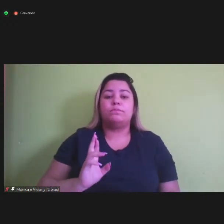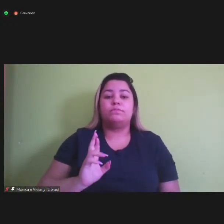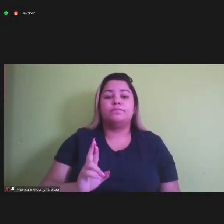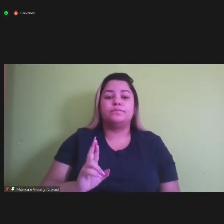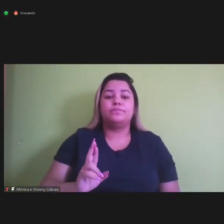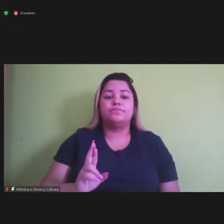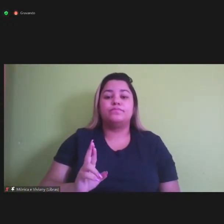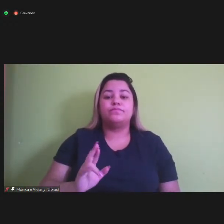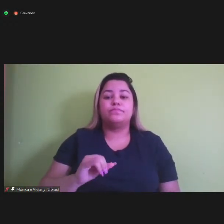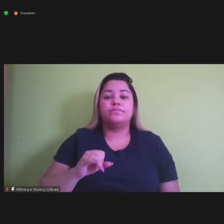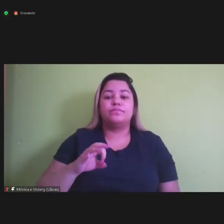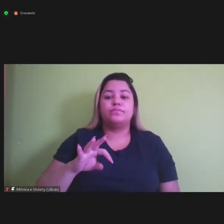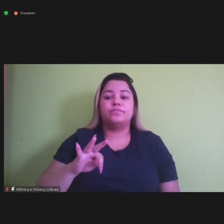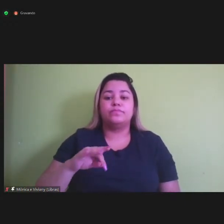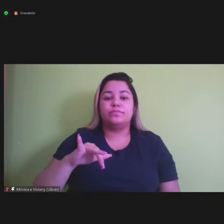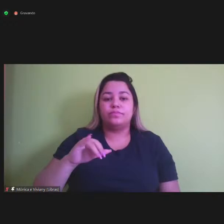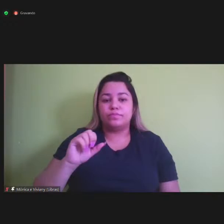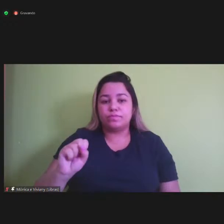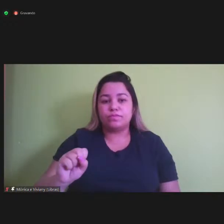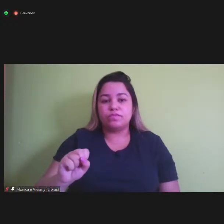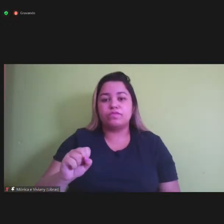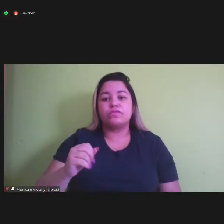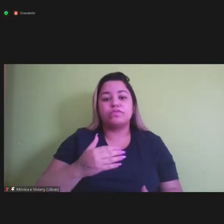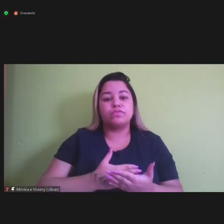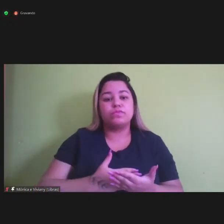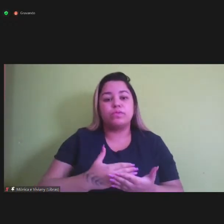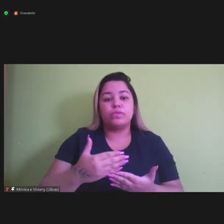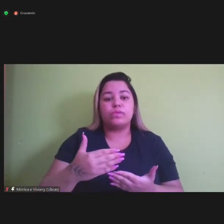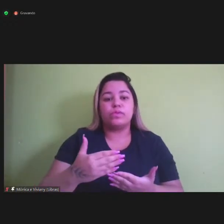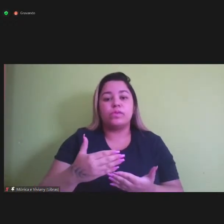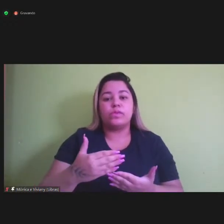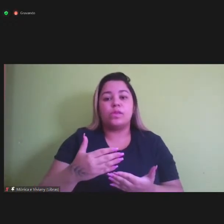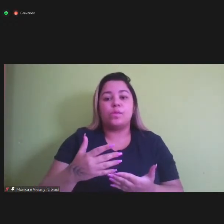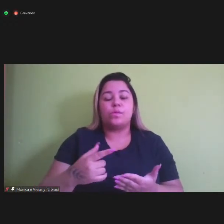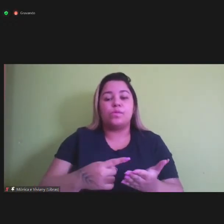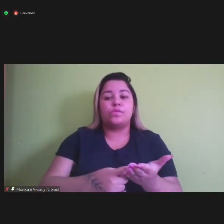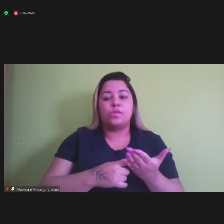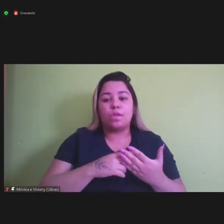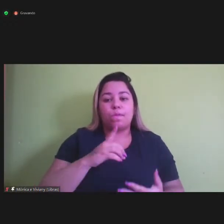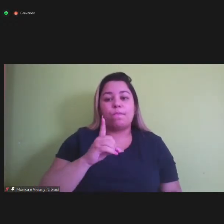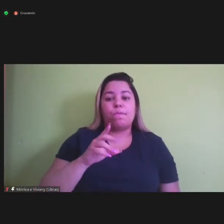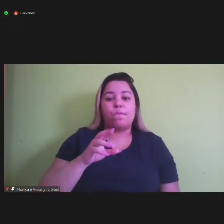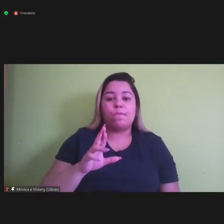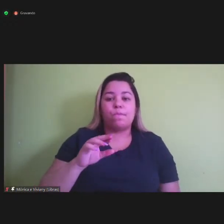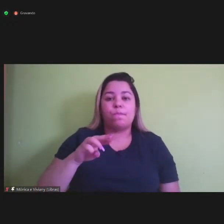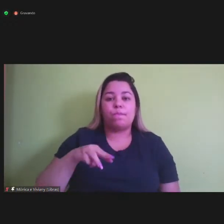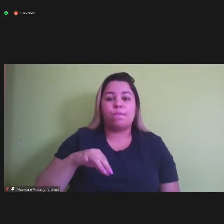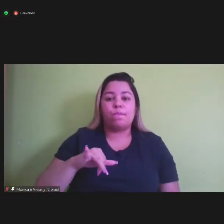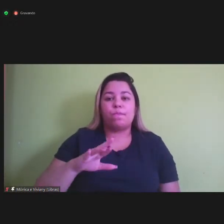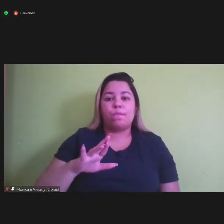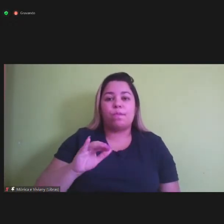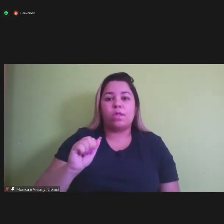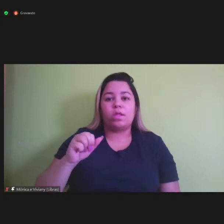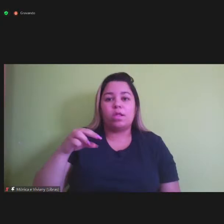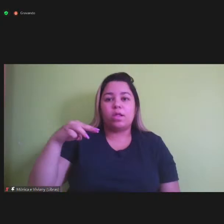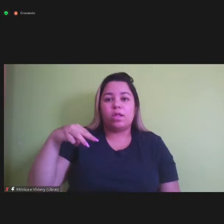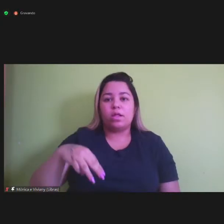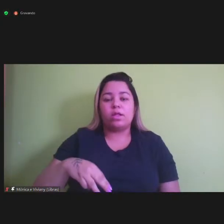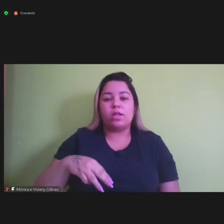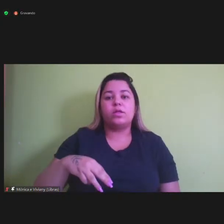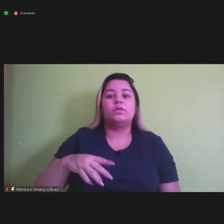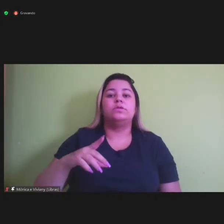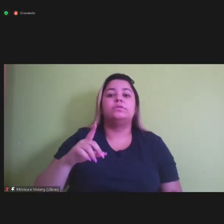the representatives from the social control. To begin this, we're going to invite Dr.